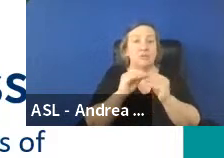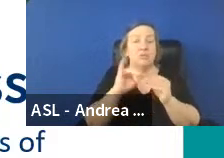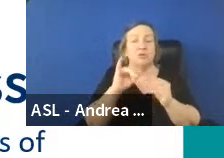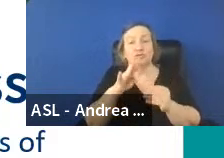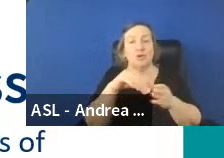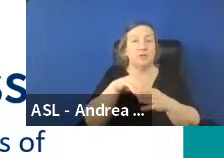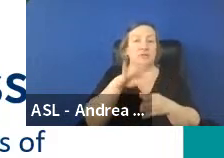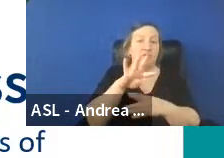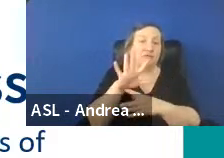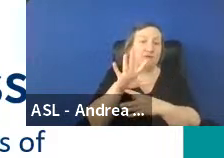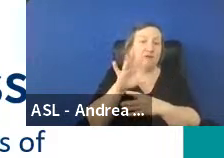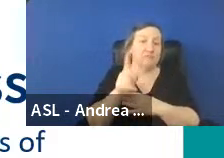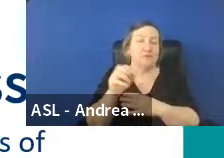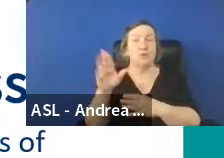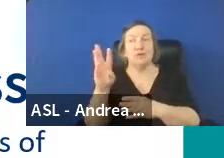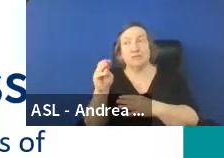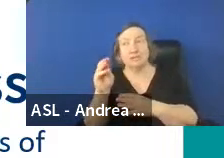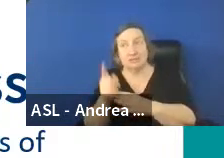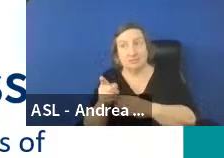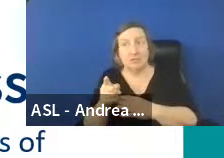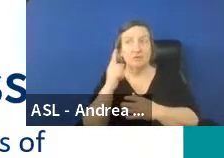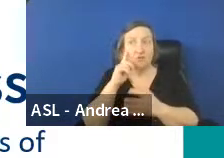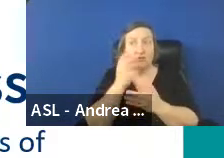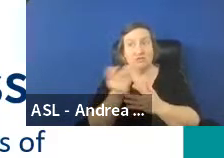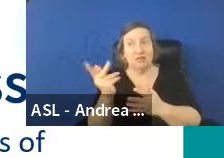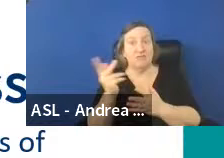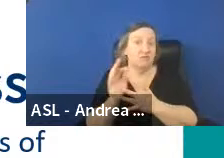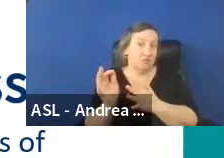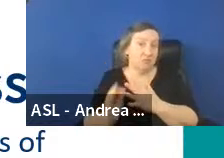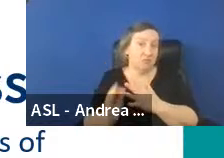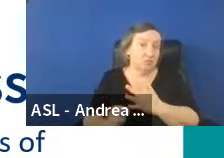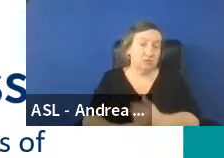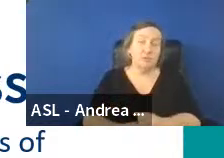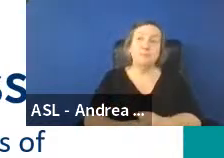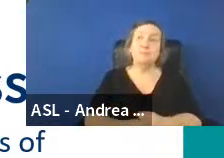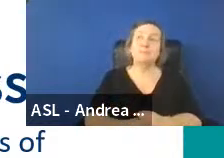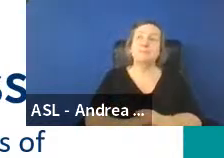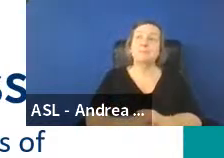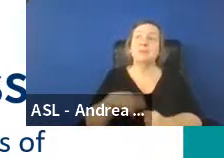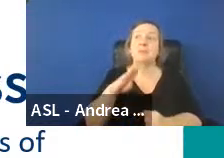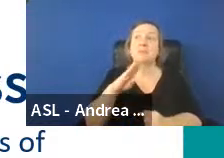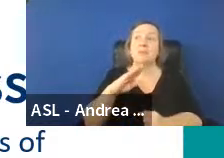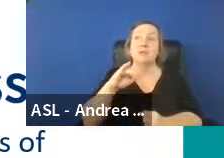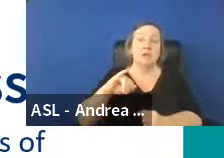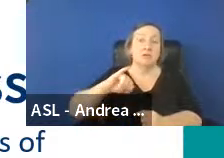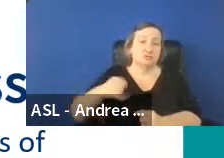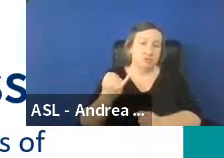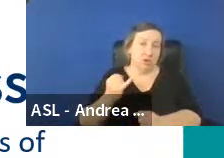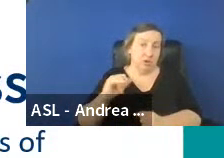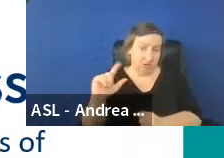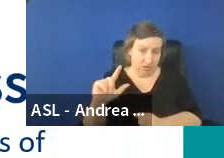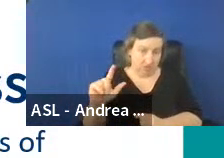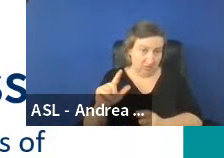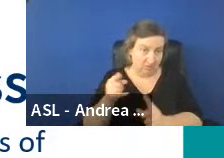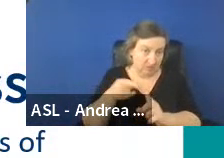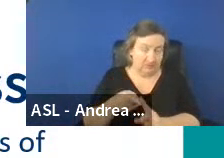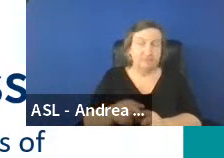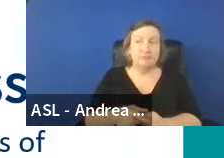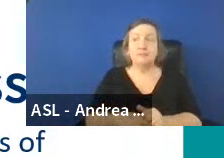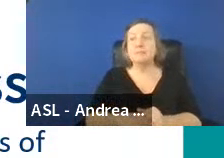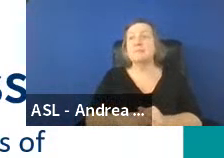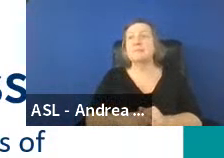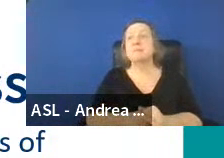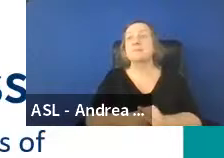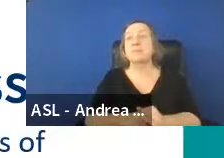minutes for several of the options, B, I, J, and L. And